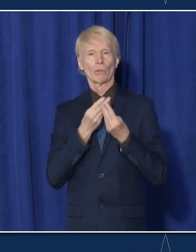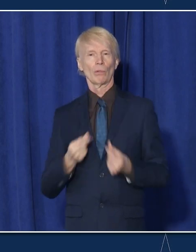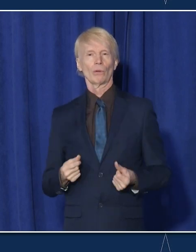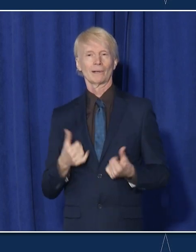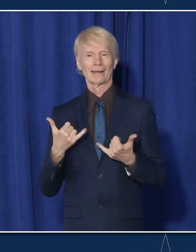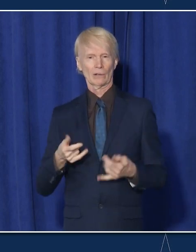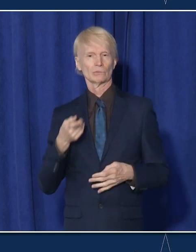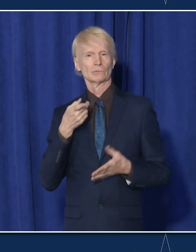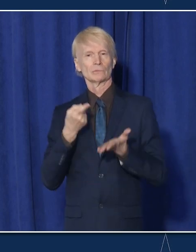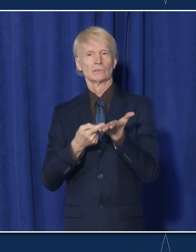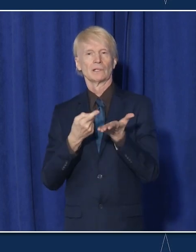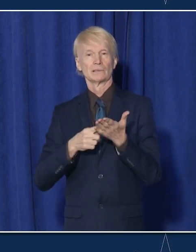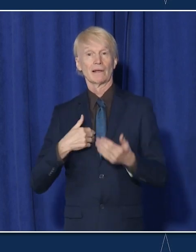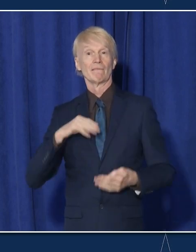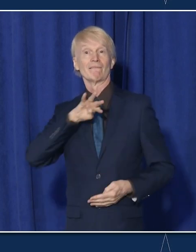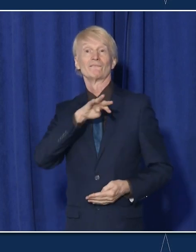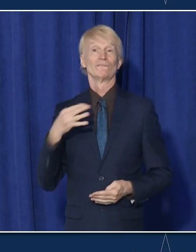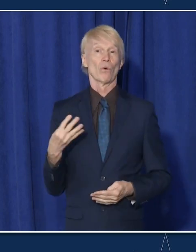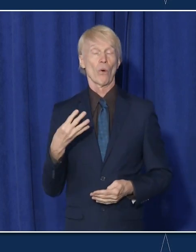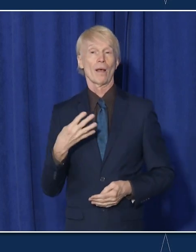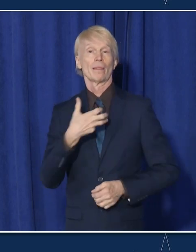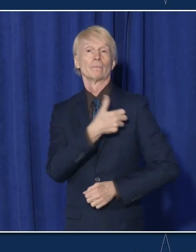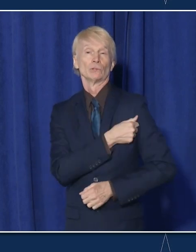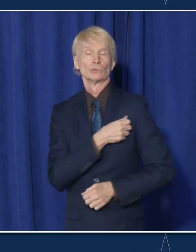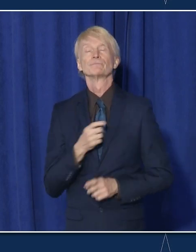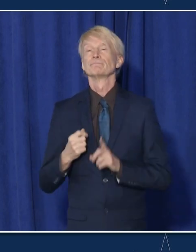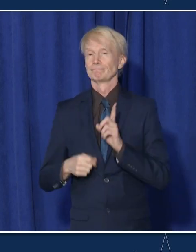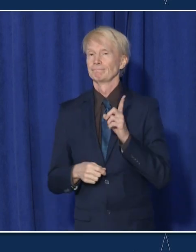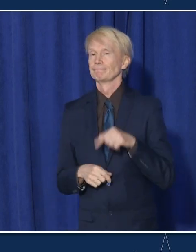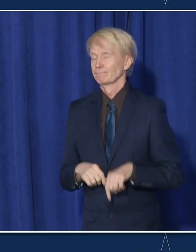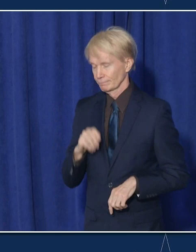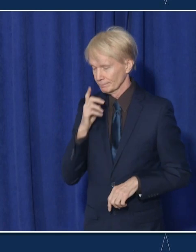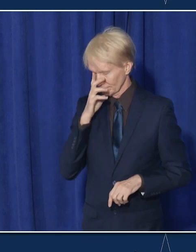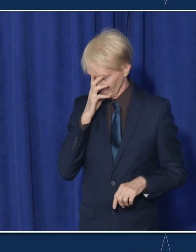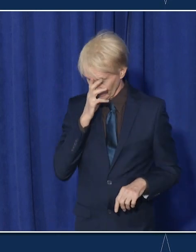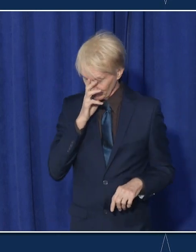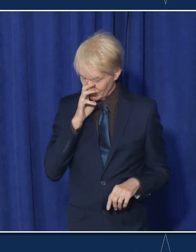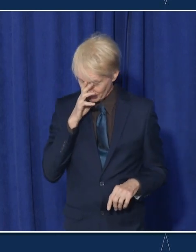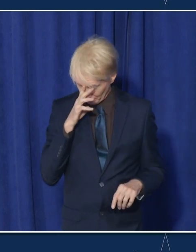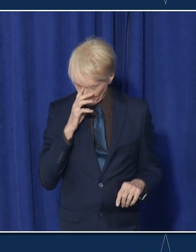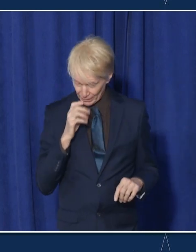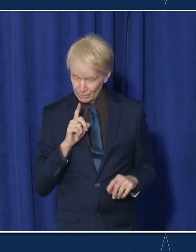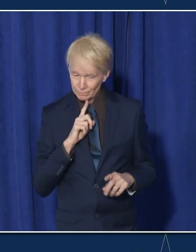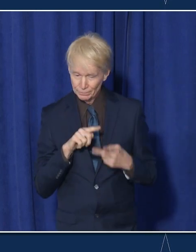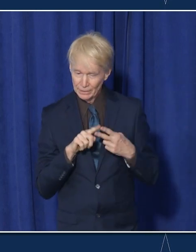4th dose? Right. So I would say a couple things. First of all, it's been